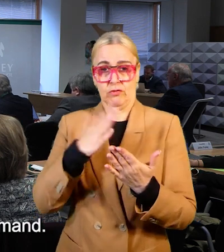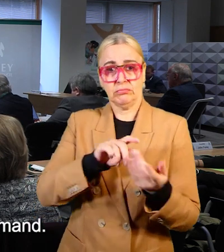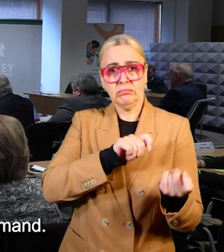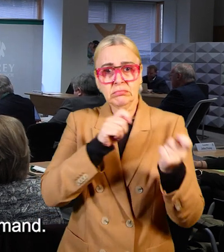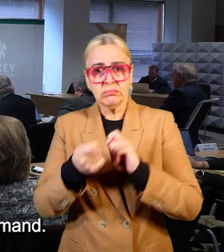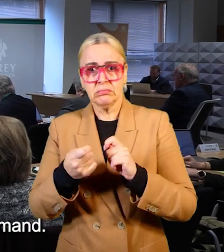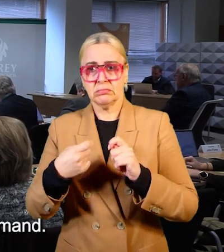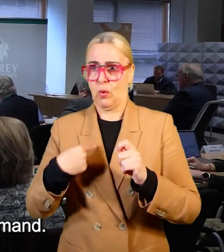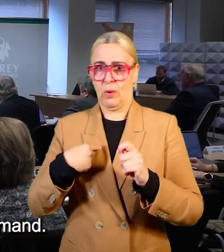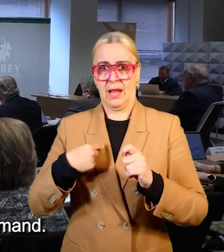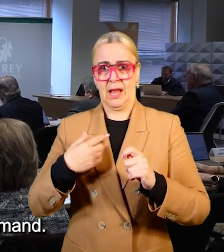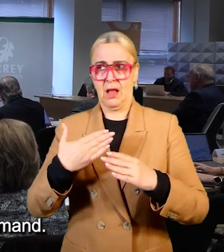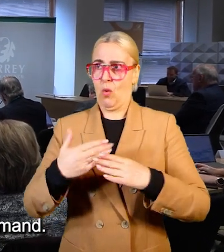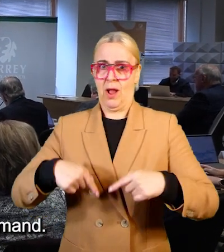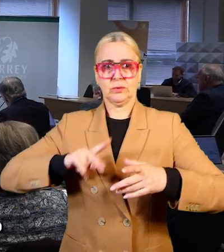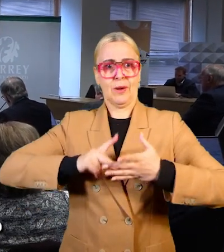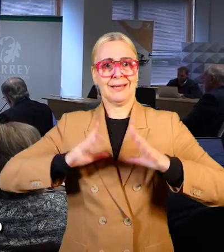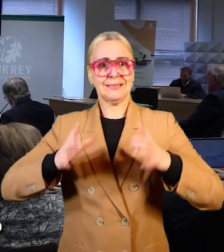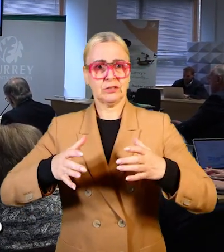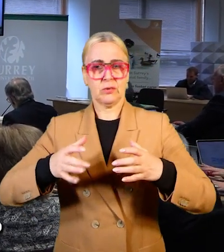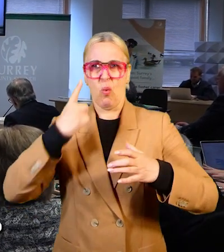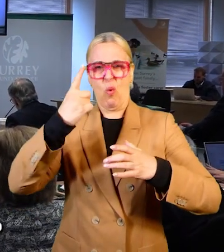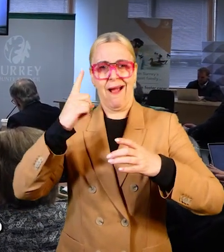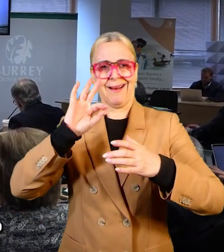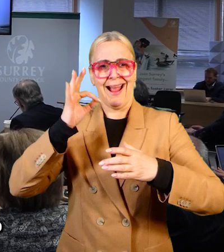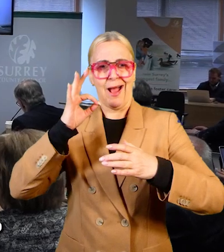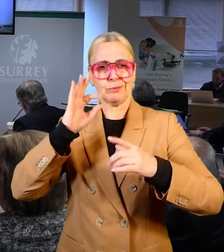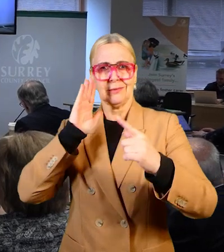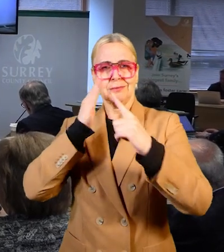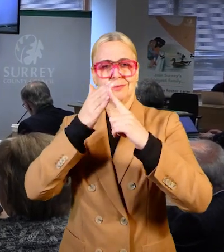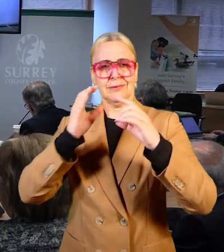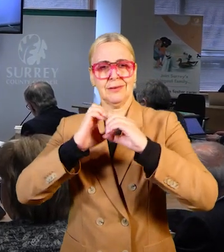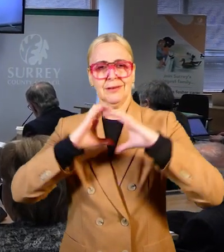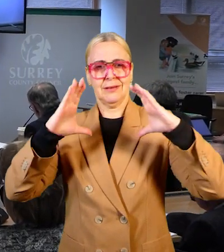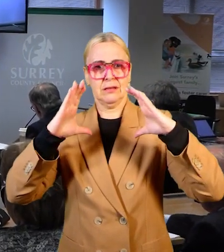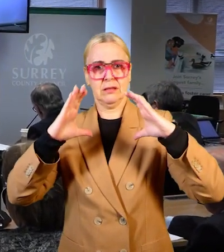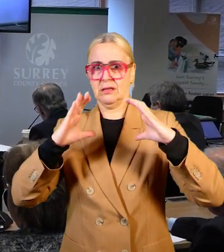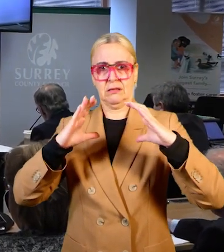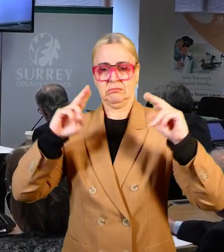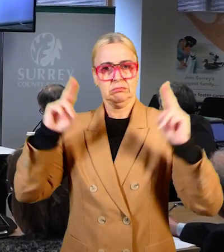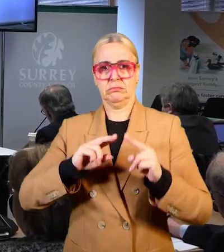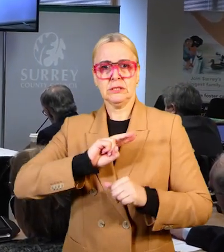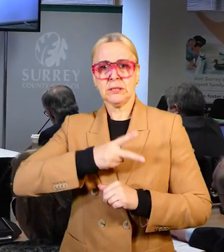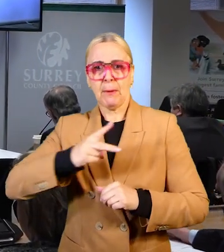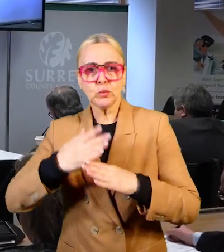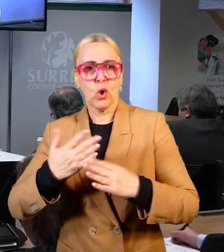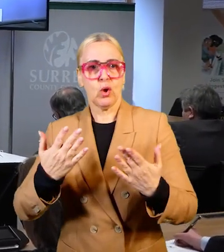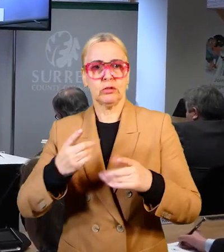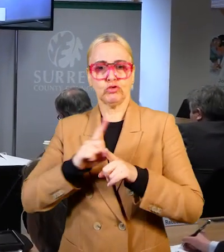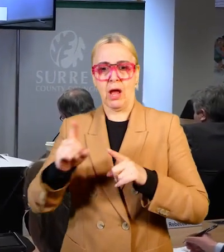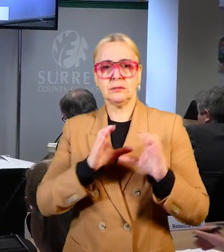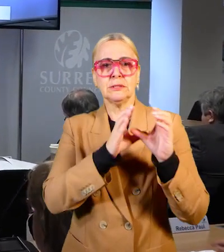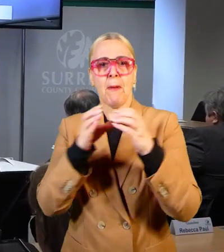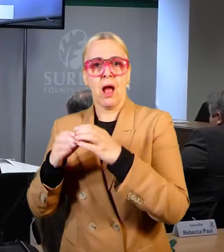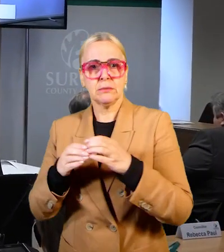higher costs and demand. Those savings are largely down to transforming the way we work as an organisation.